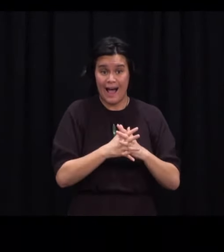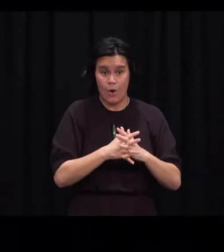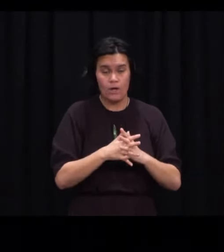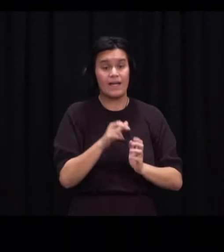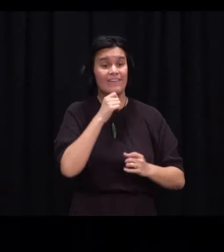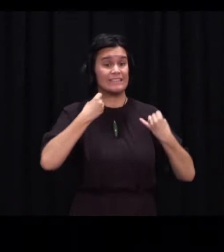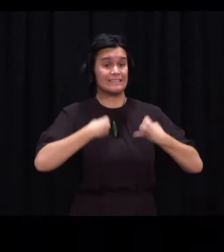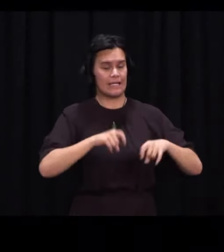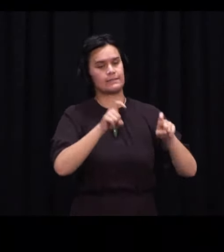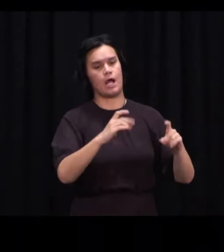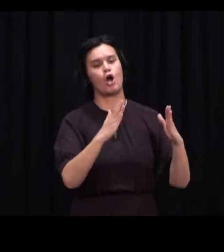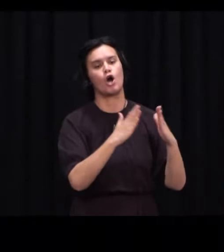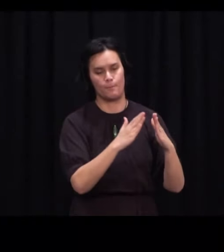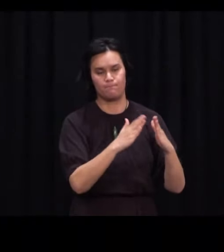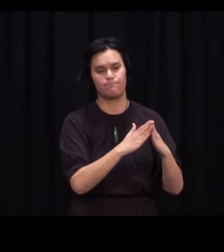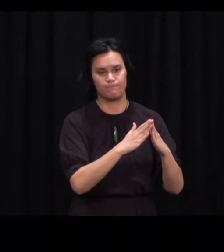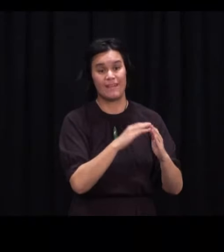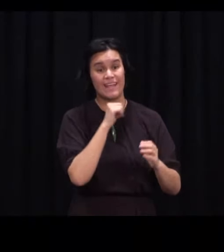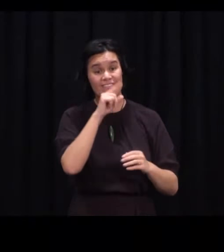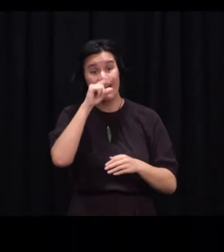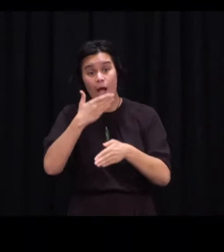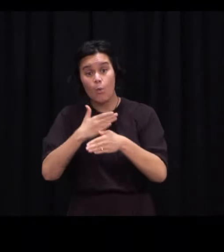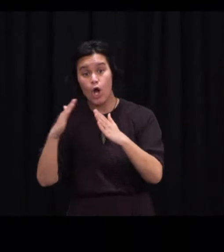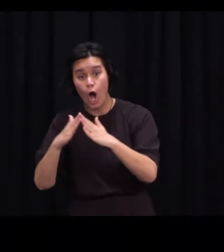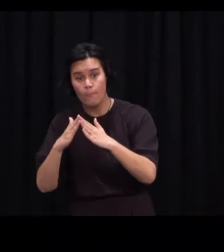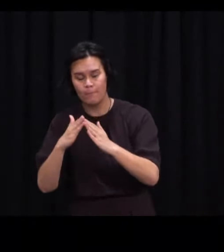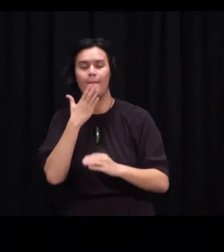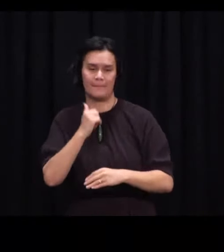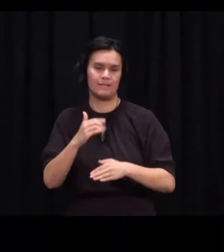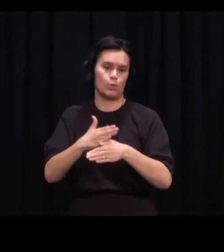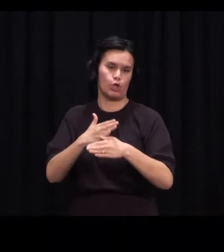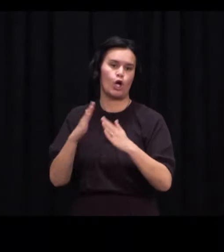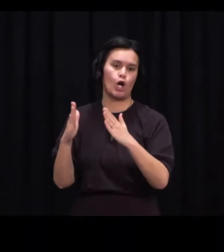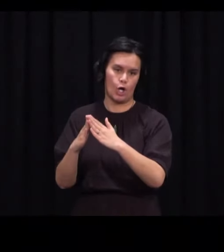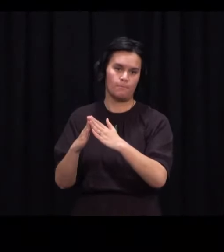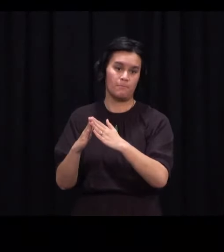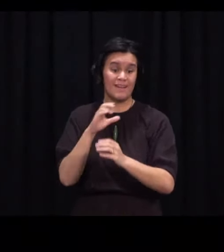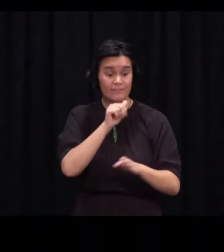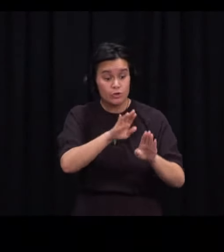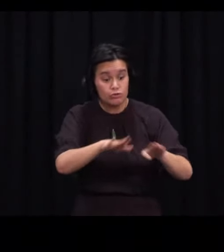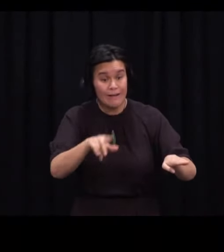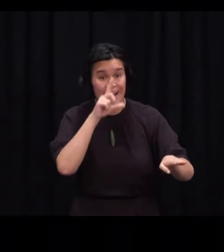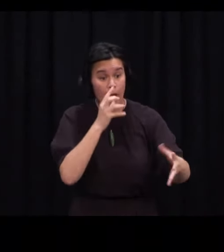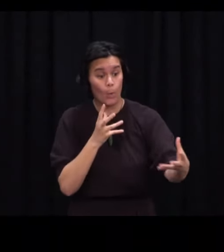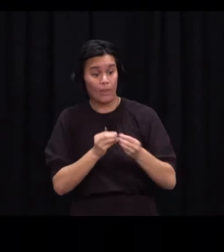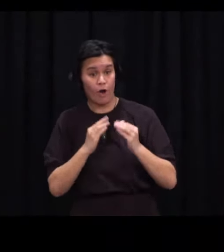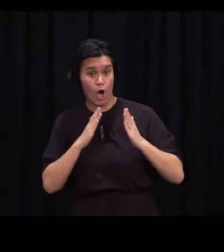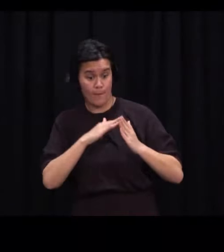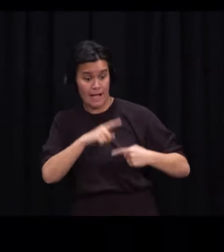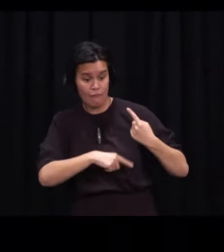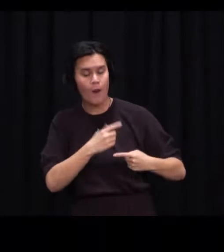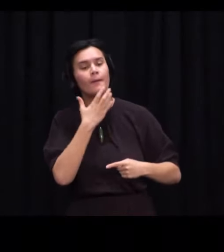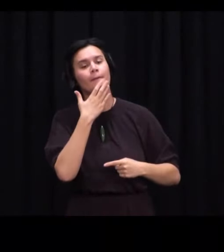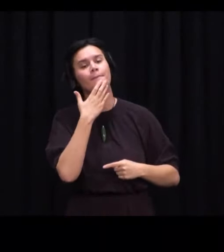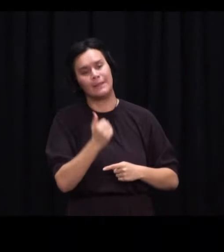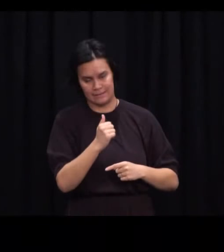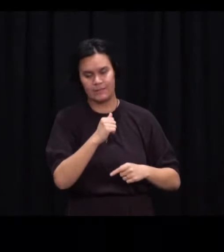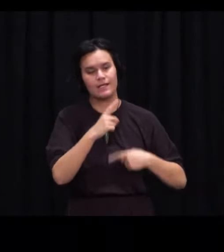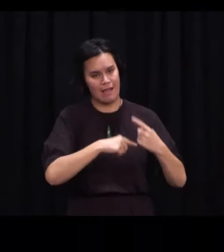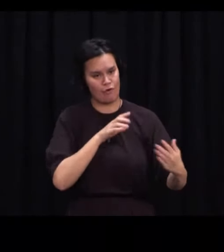keep working from home if possible and keep children and young people at home with you where you can. Remember, schools are,